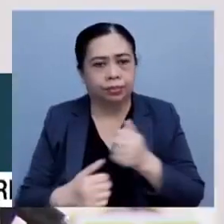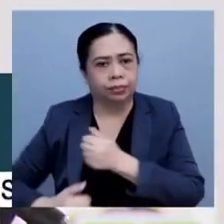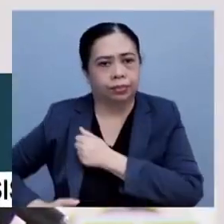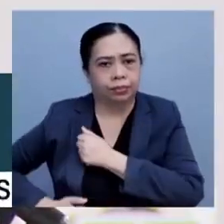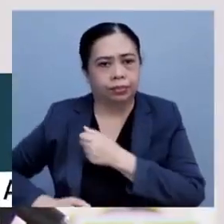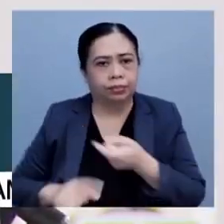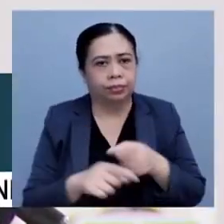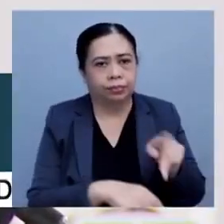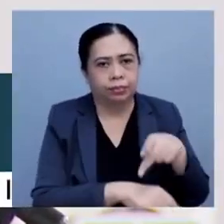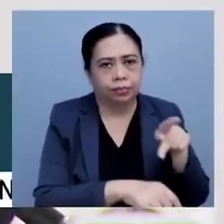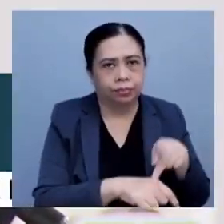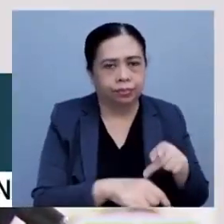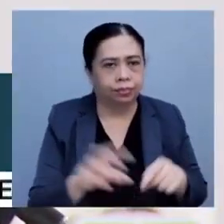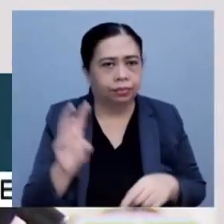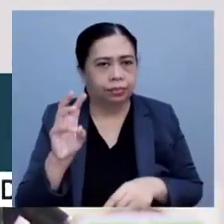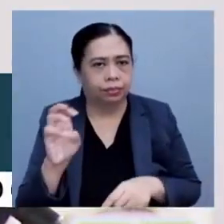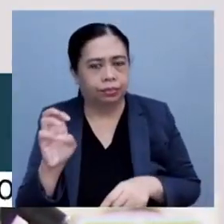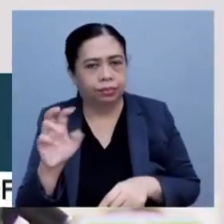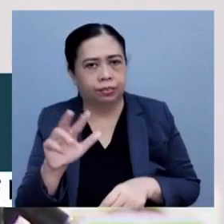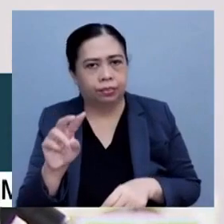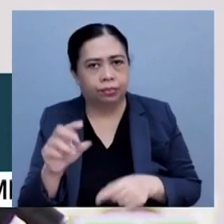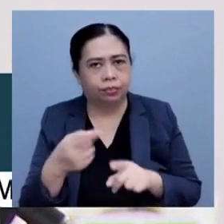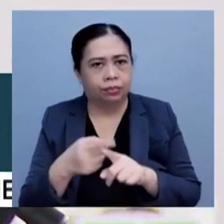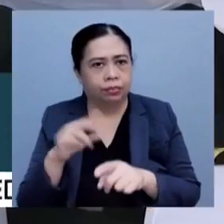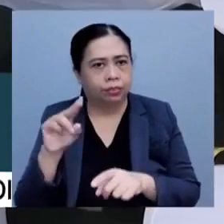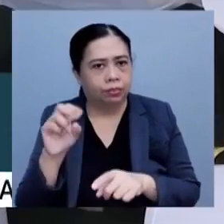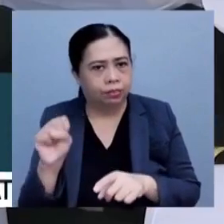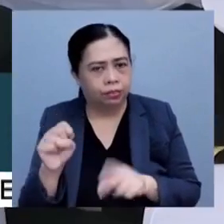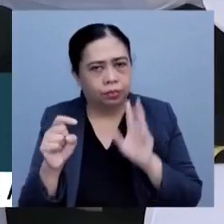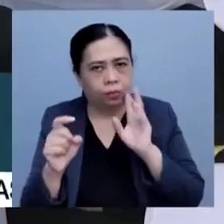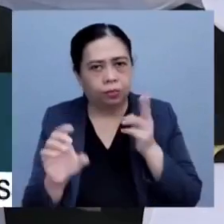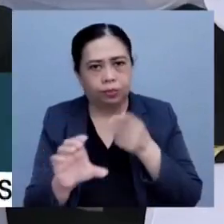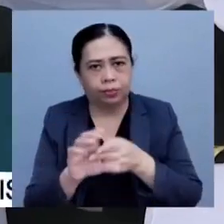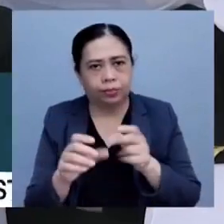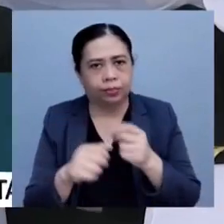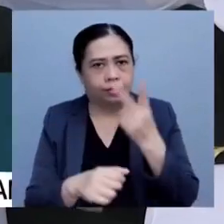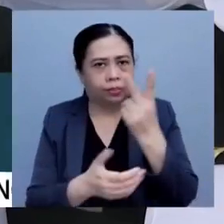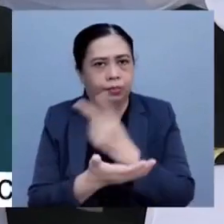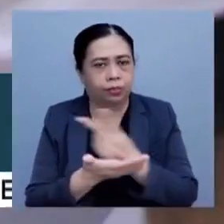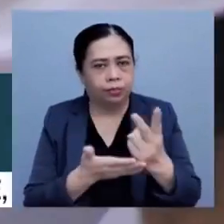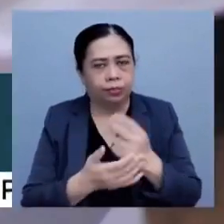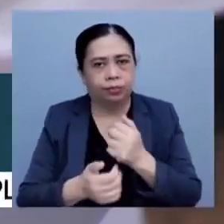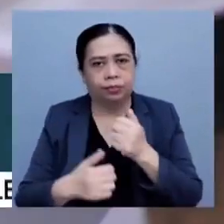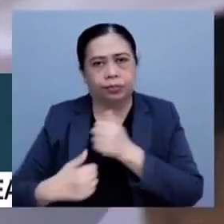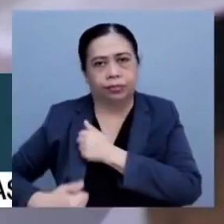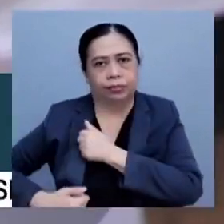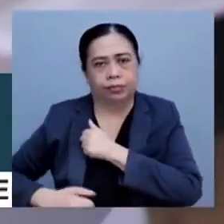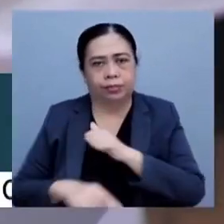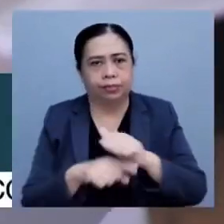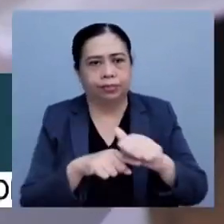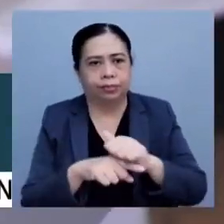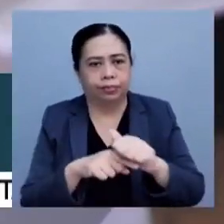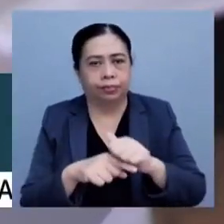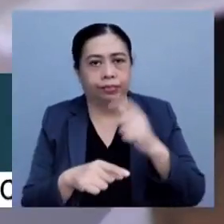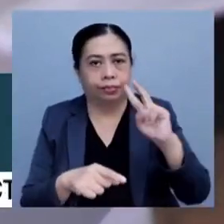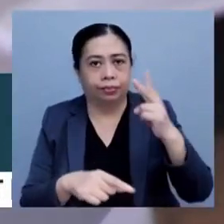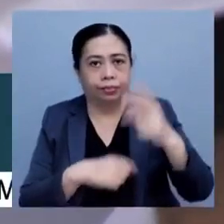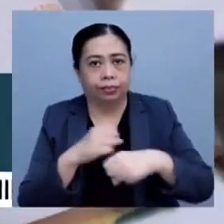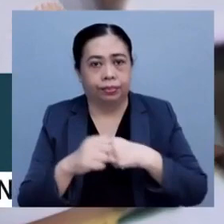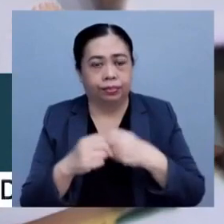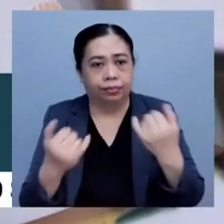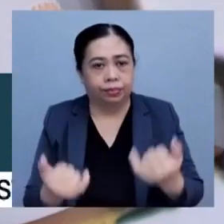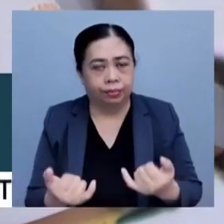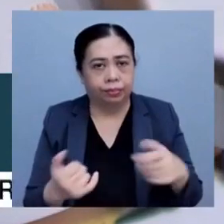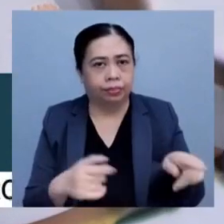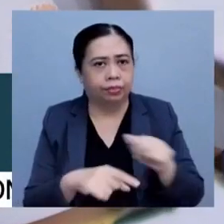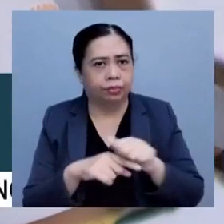Philippines and 632 from the U.S. will participate in the two-week military drills. For the second year in a row, the exercise